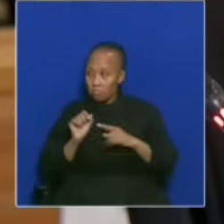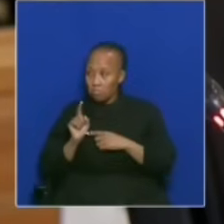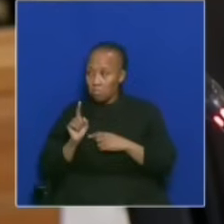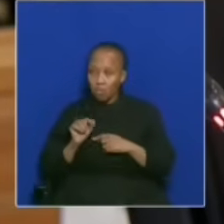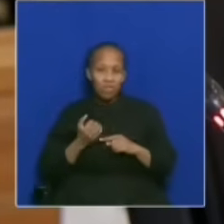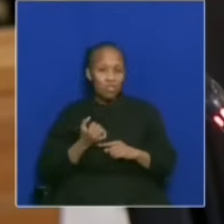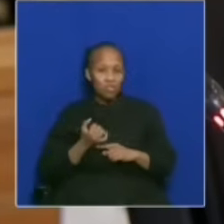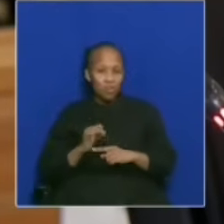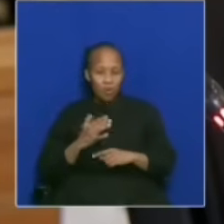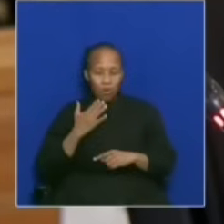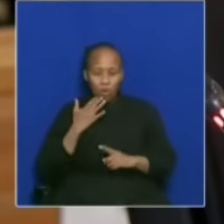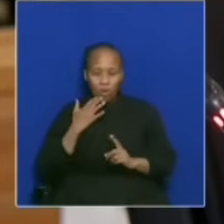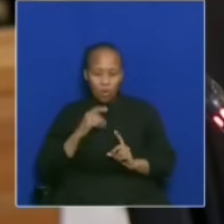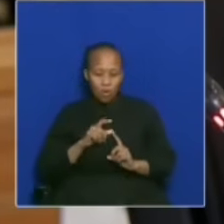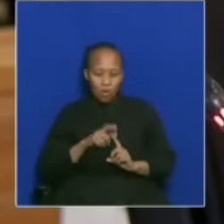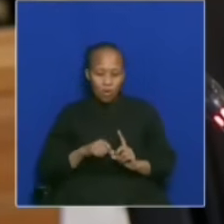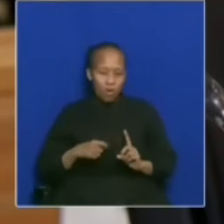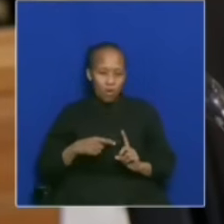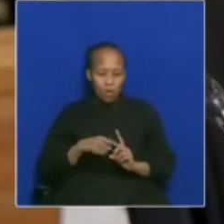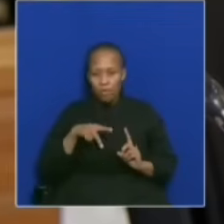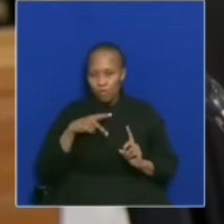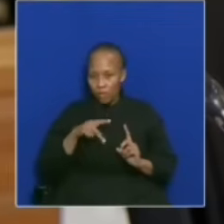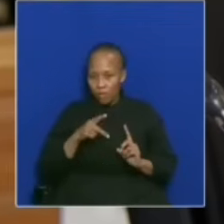to an unmarked car with blue lights.